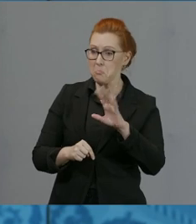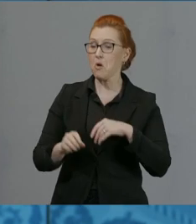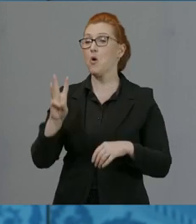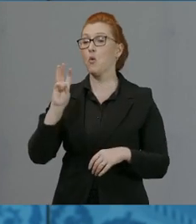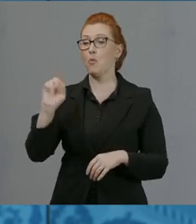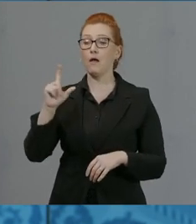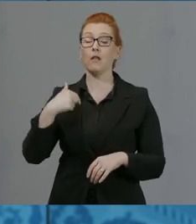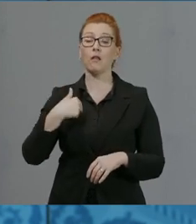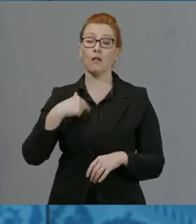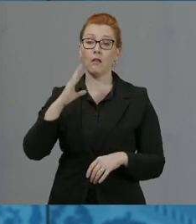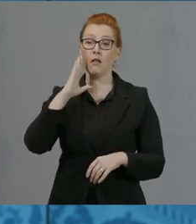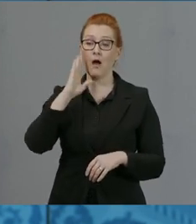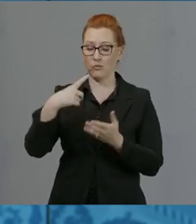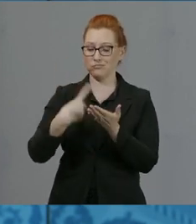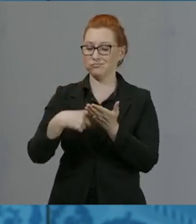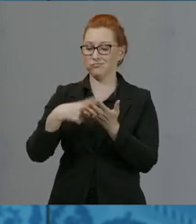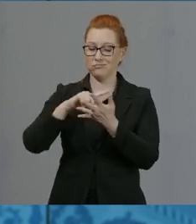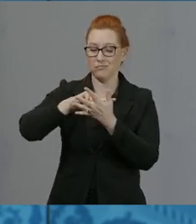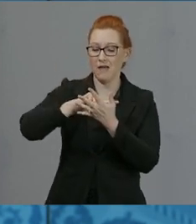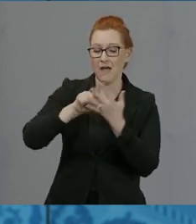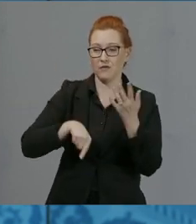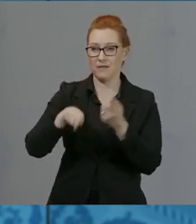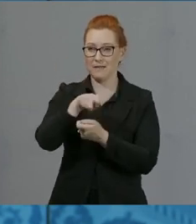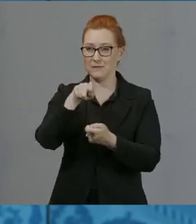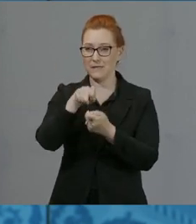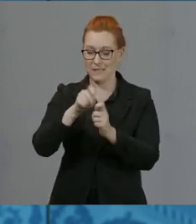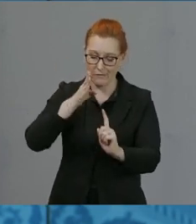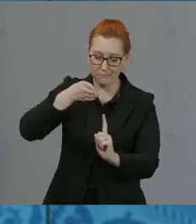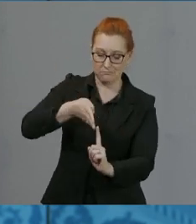him all the things that are Arizona specific.